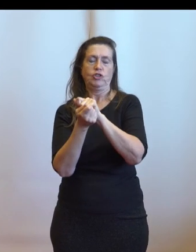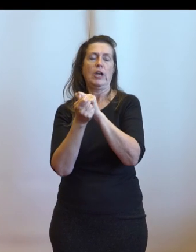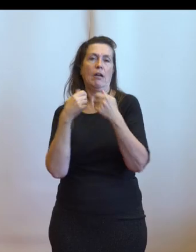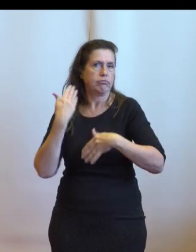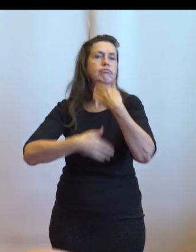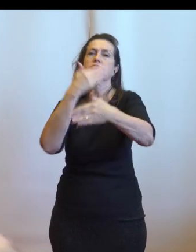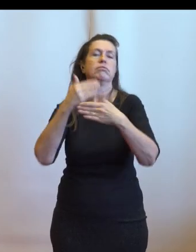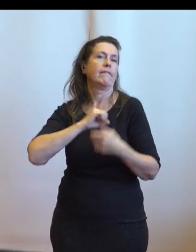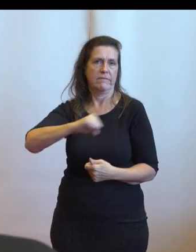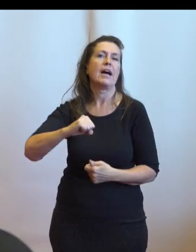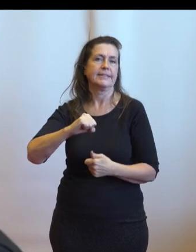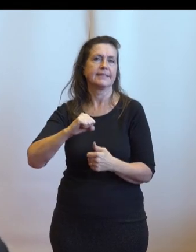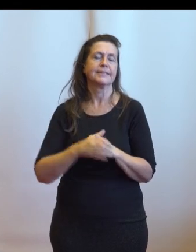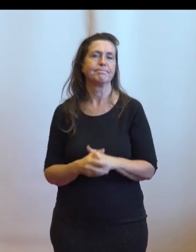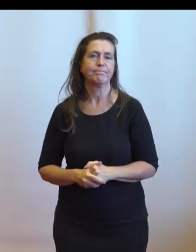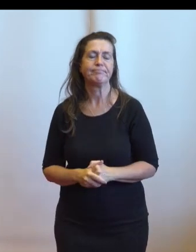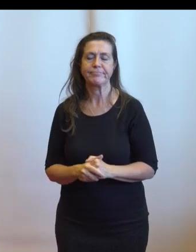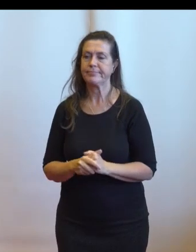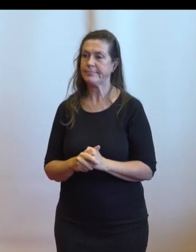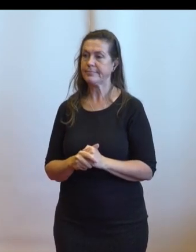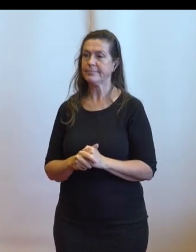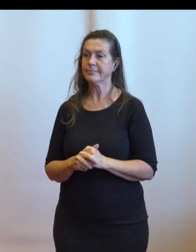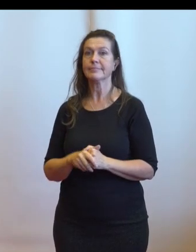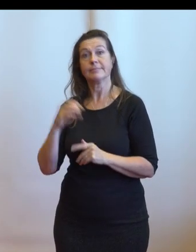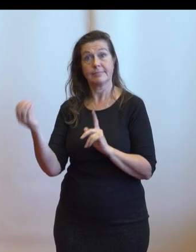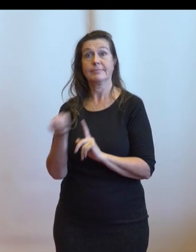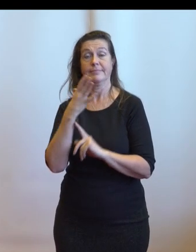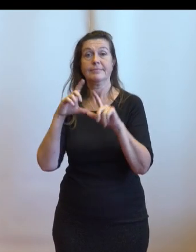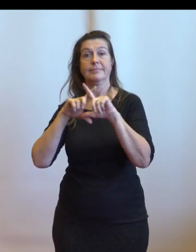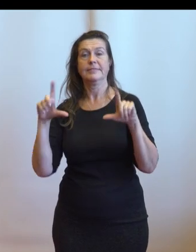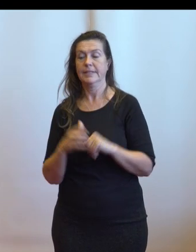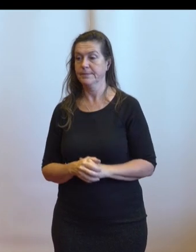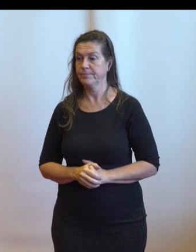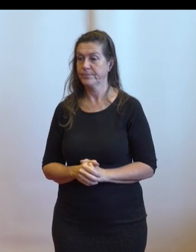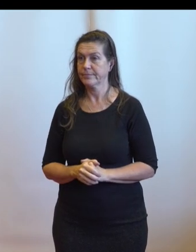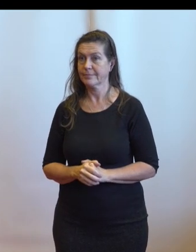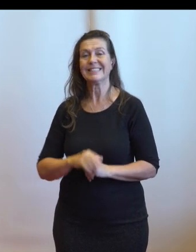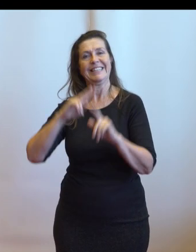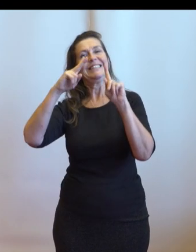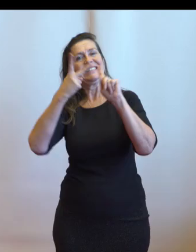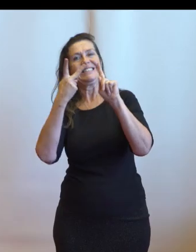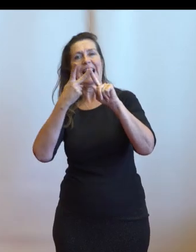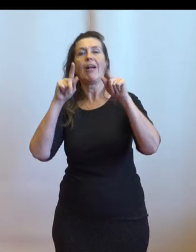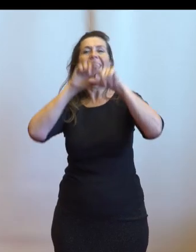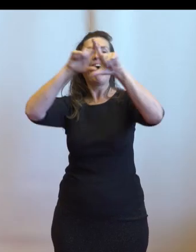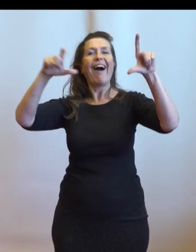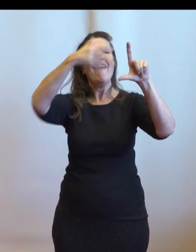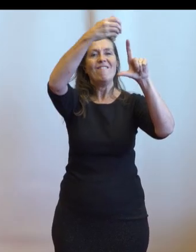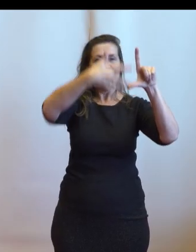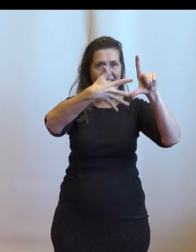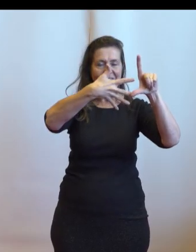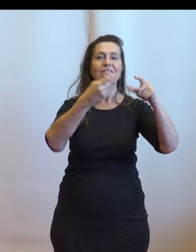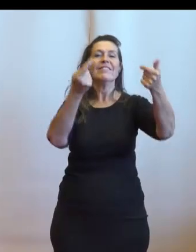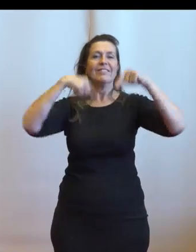be helpful. Next slide, please. This is so it's the second half of the Charter points and how it goes.